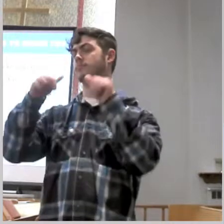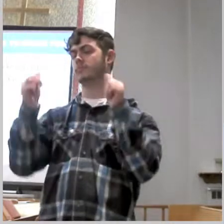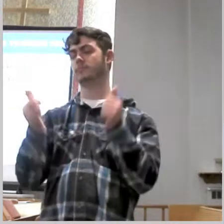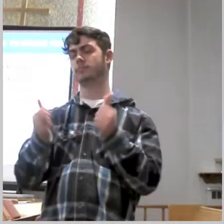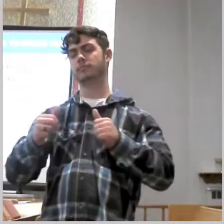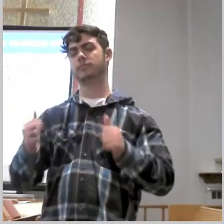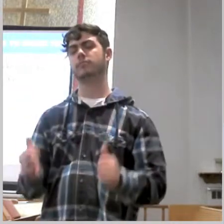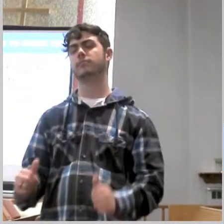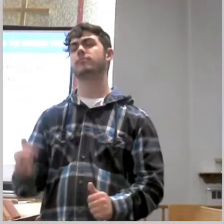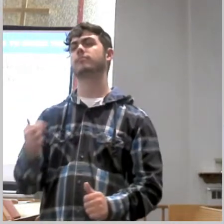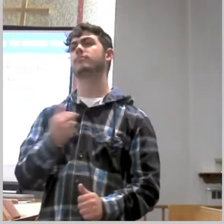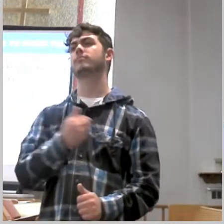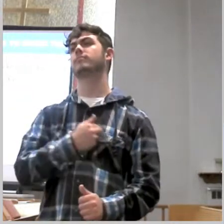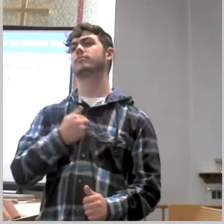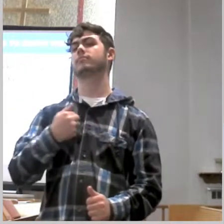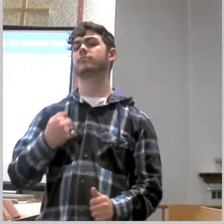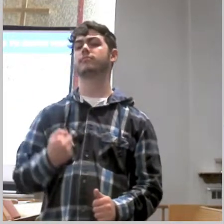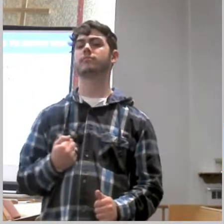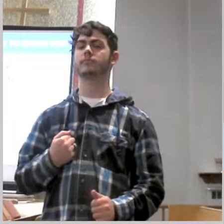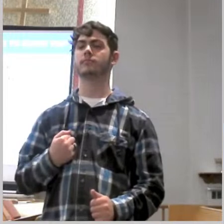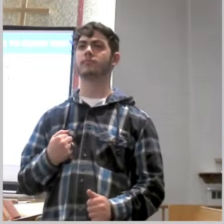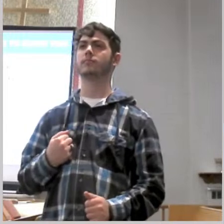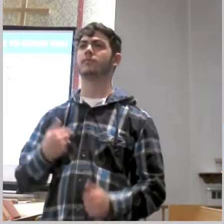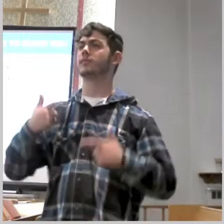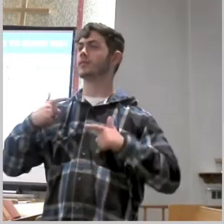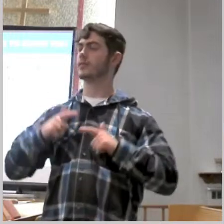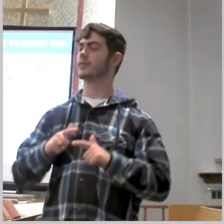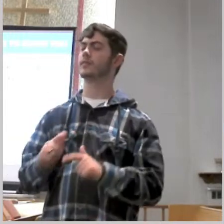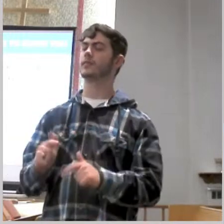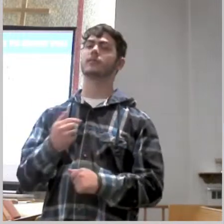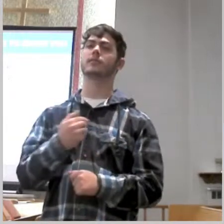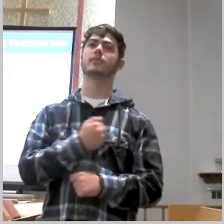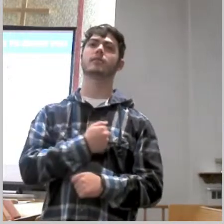us, mold us. Only